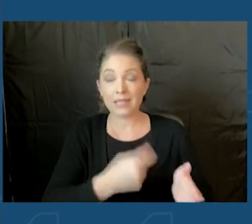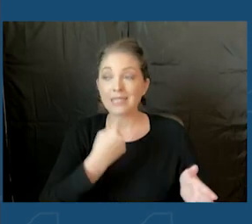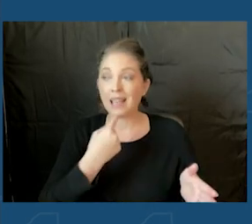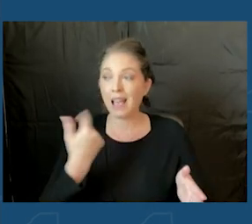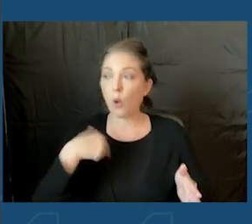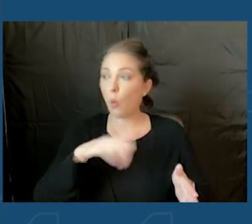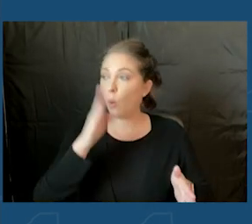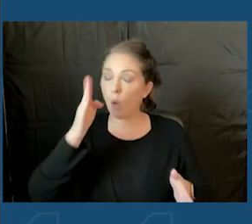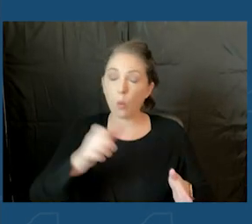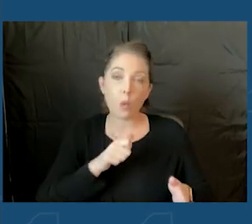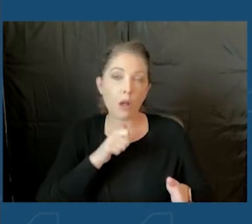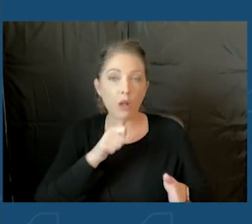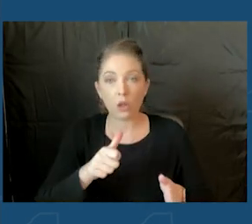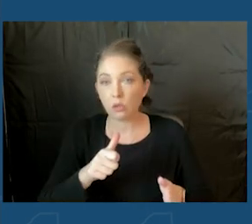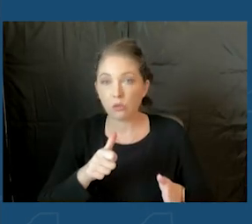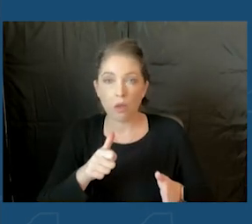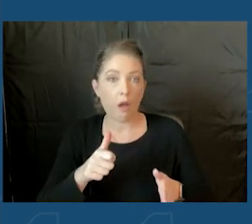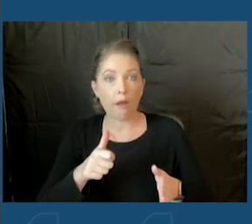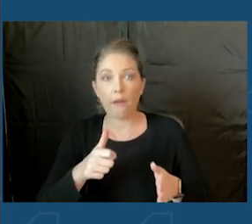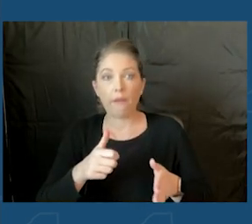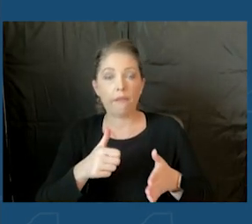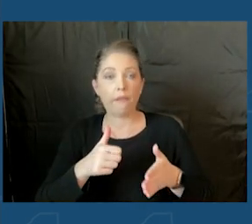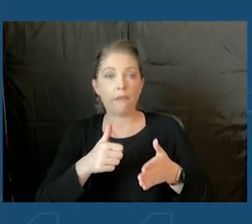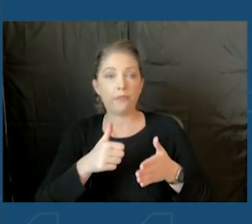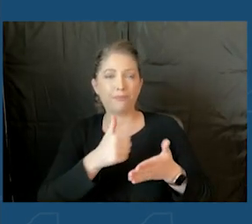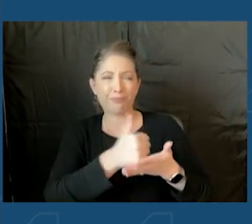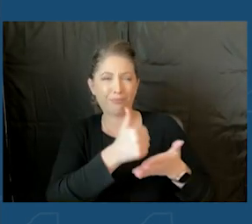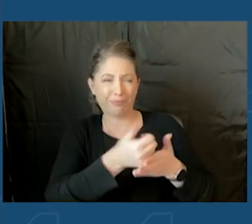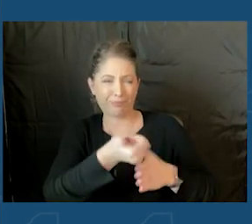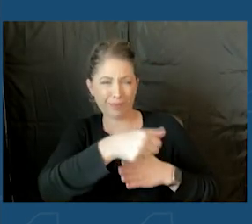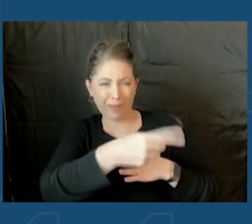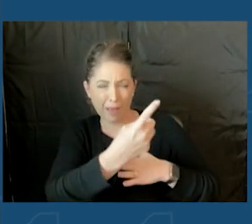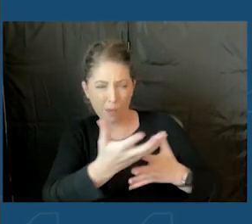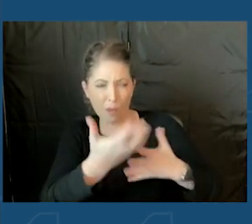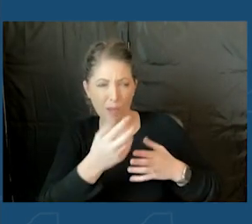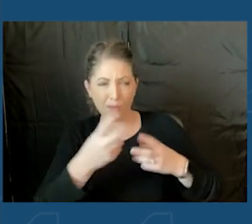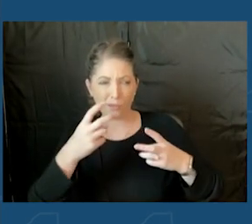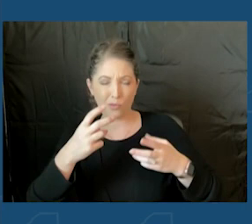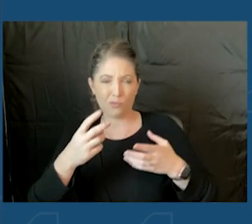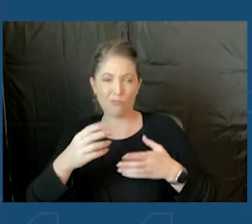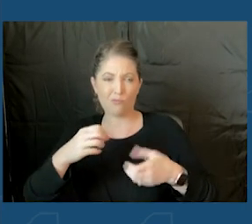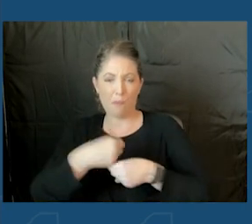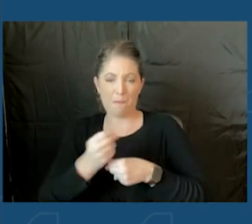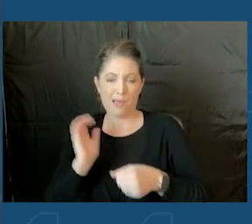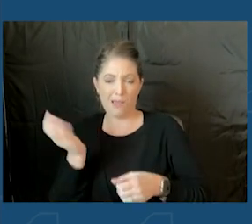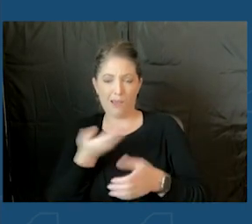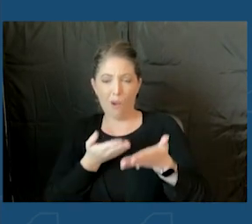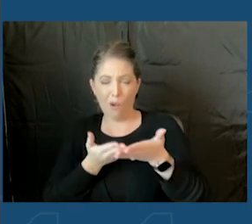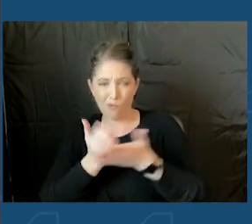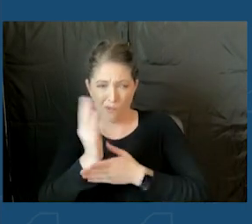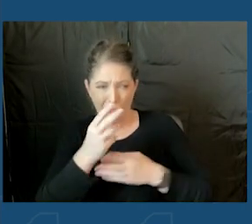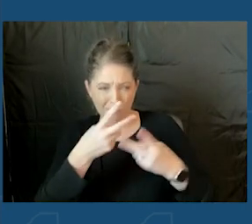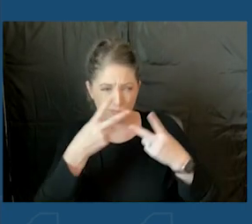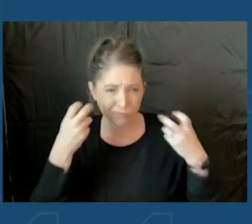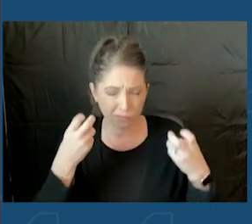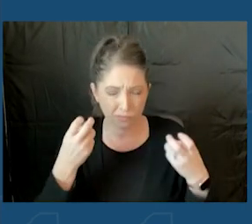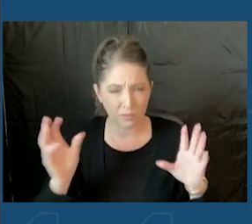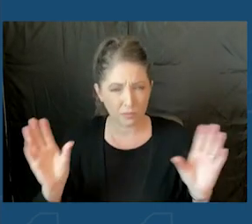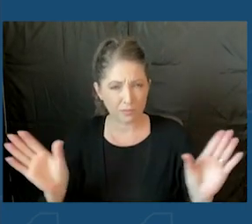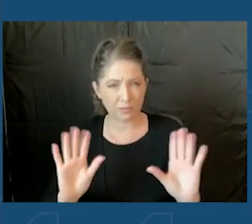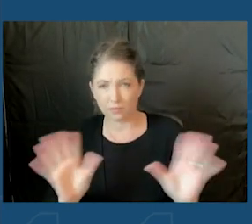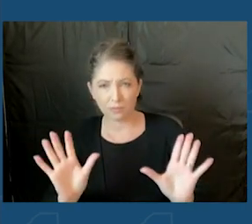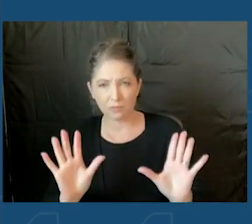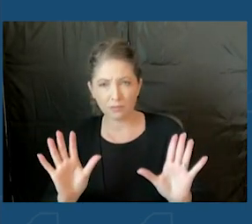abet anyone who wants to criminalize our right to choose. That's what we're